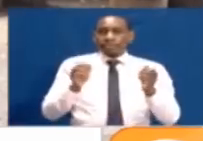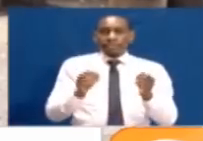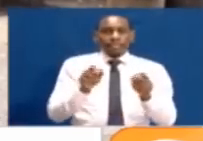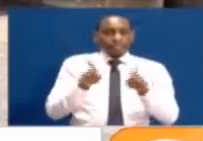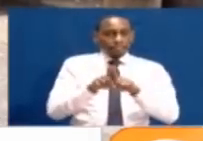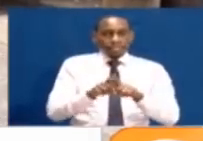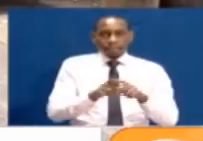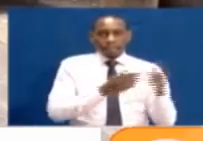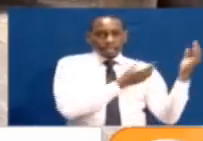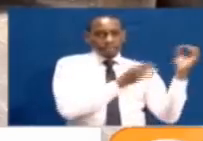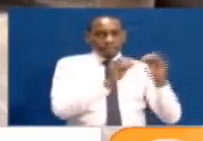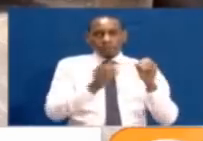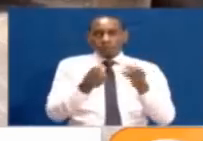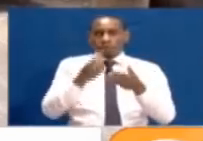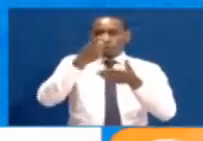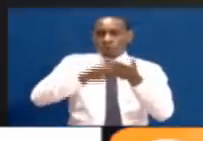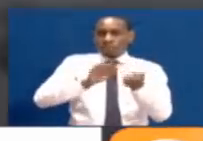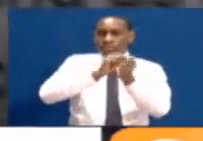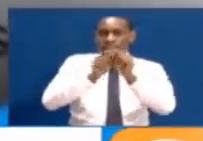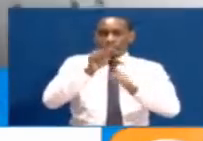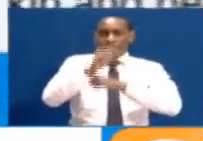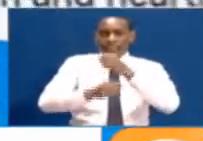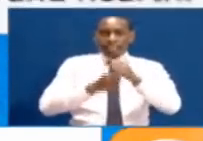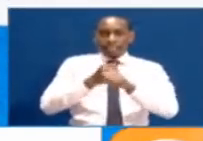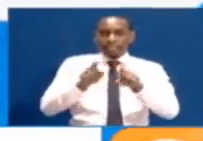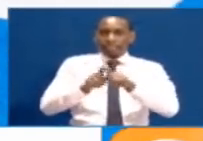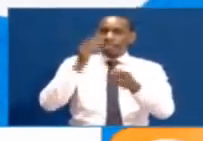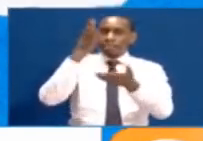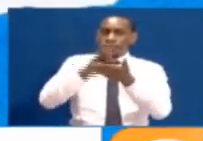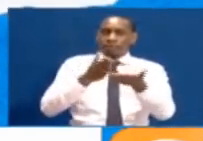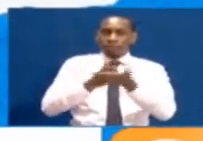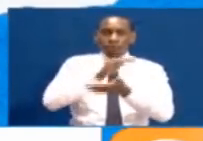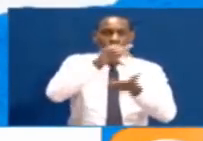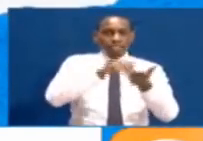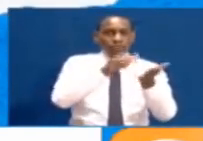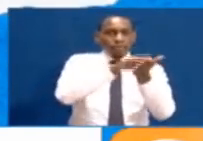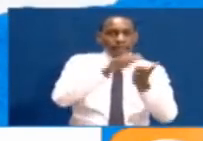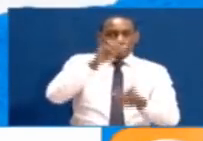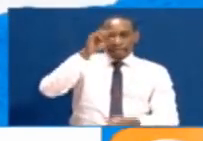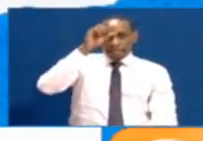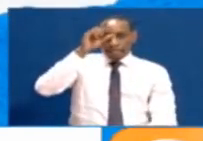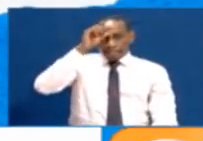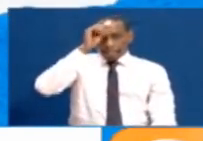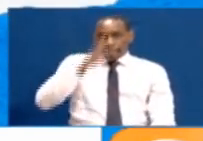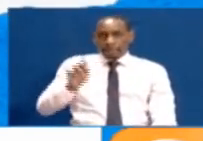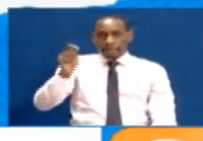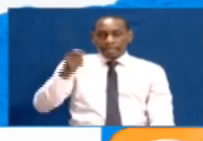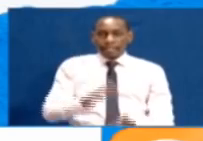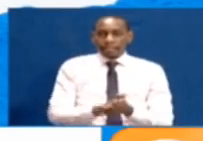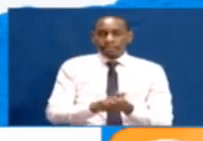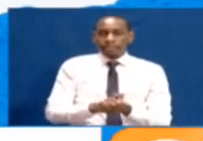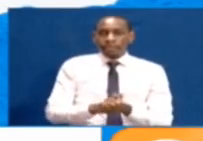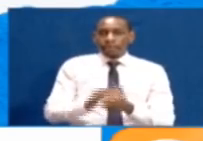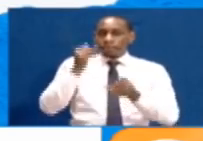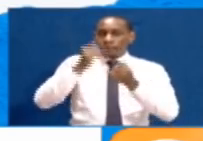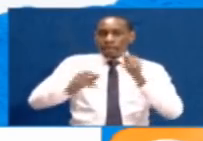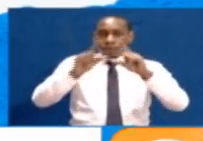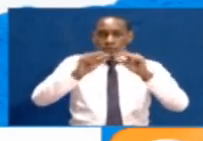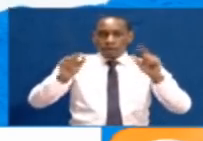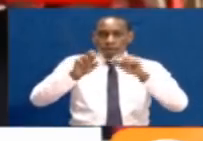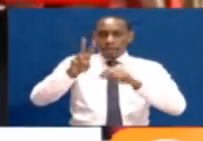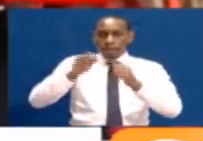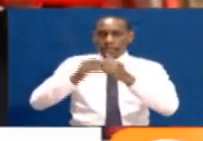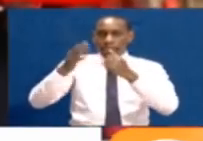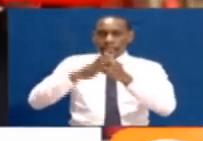these prices will ease this year, this confirmed by the Central Bank of Kenya governor in his parting shot for